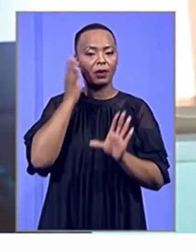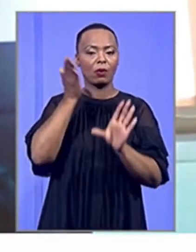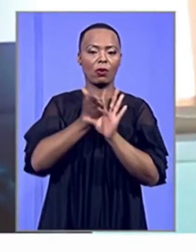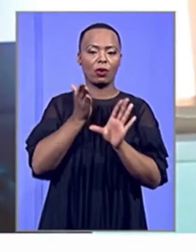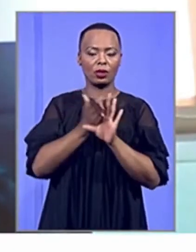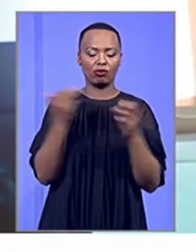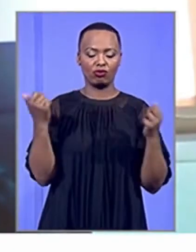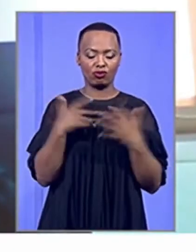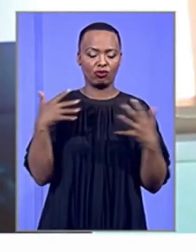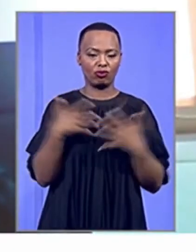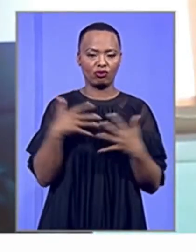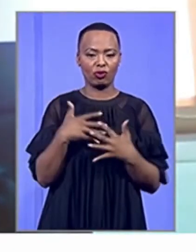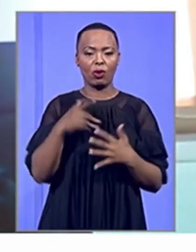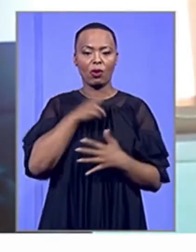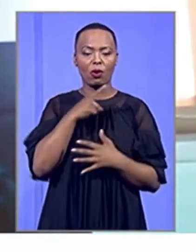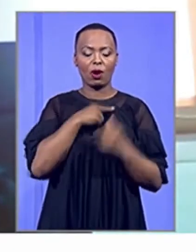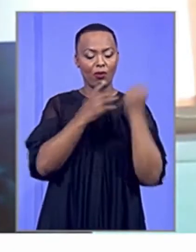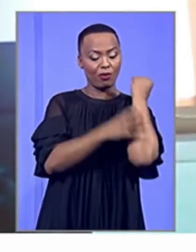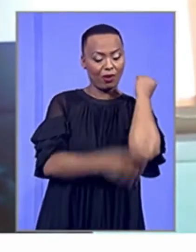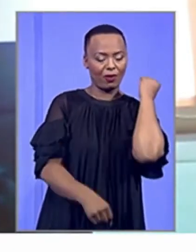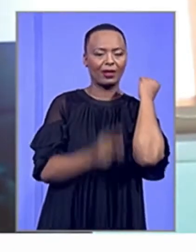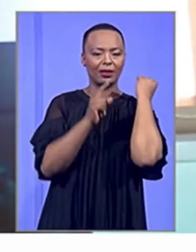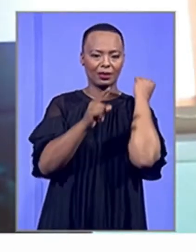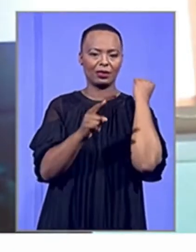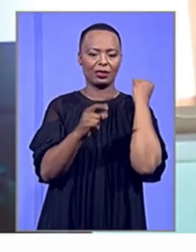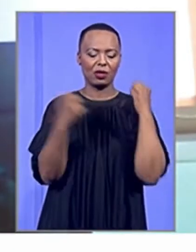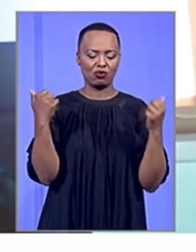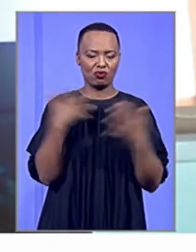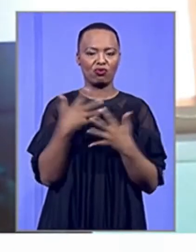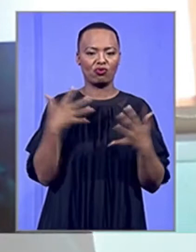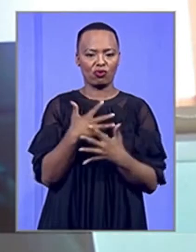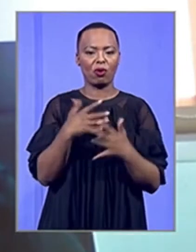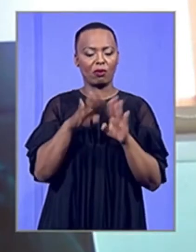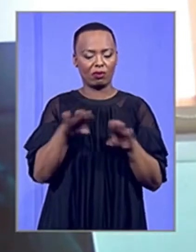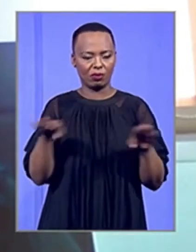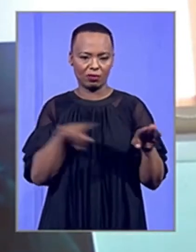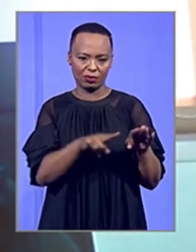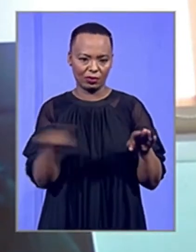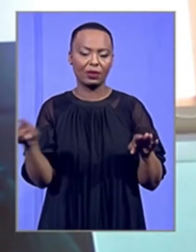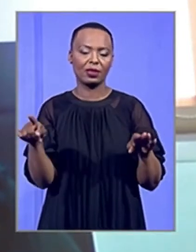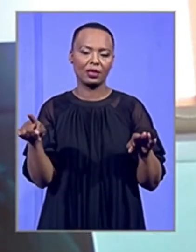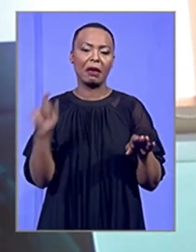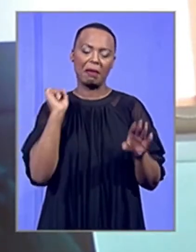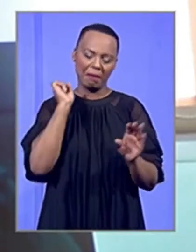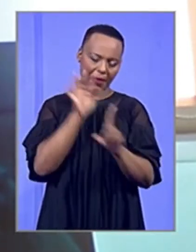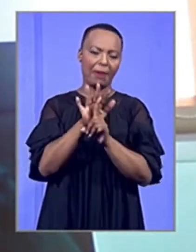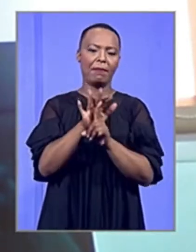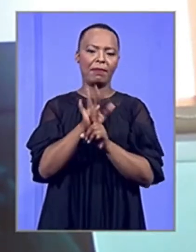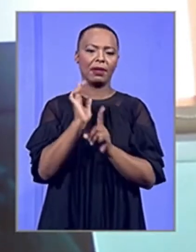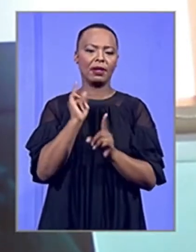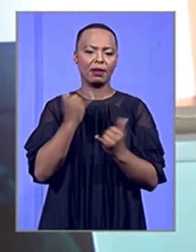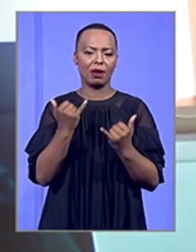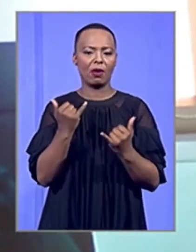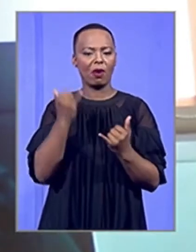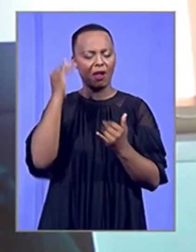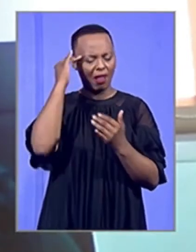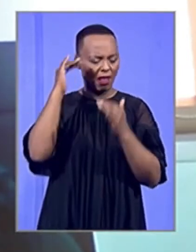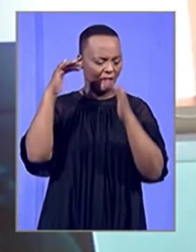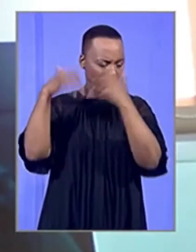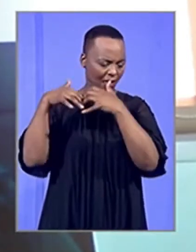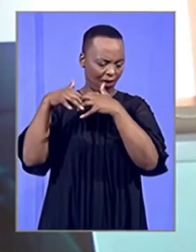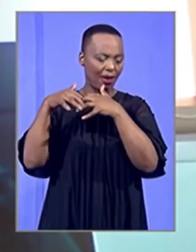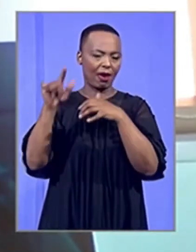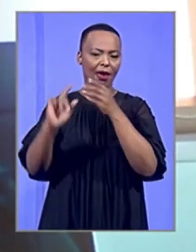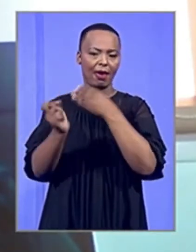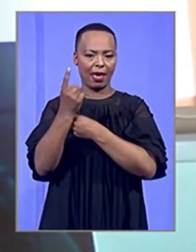trauma. Poverty is one of them, one of those aspects or one of those things that traumatizes, that become